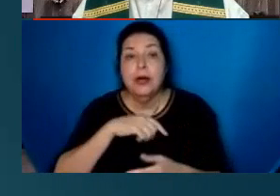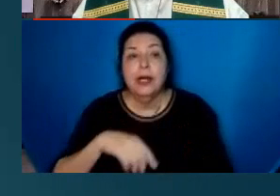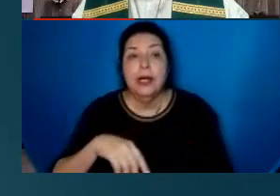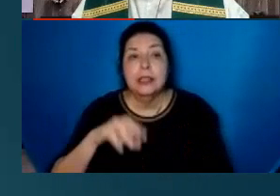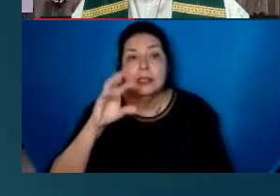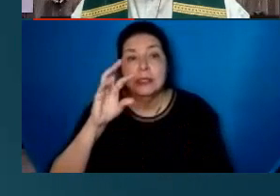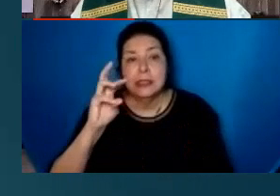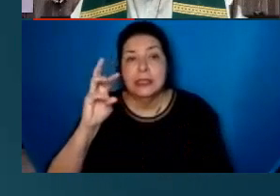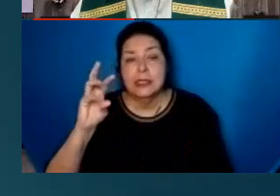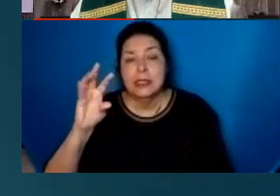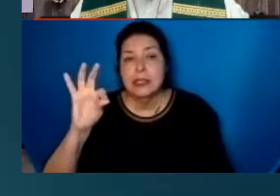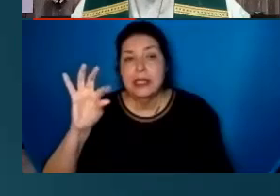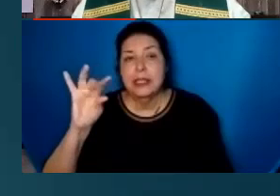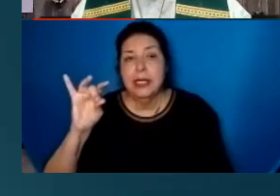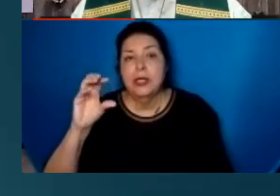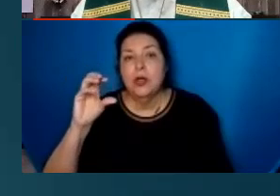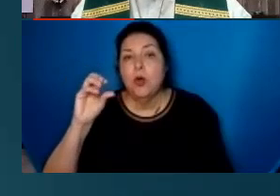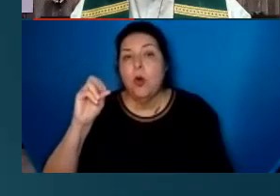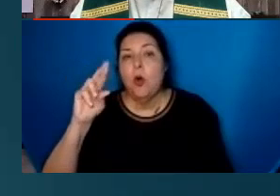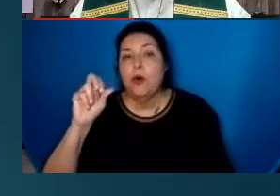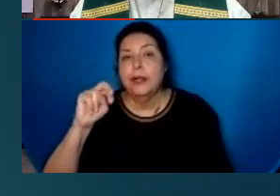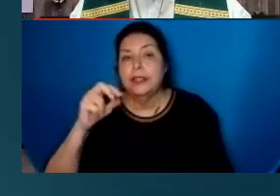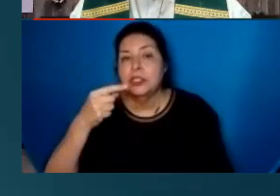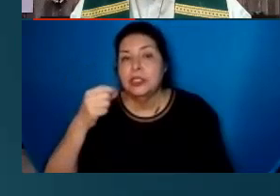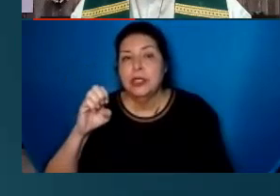Orange Avenue in North Long Beach.